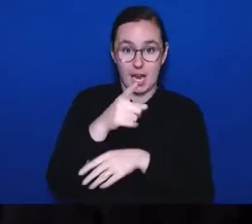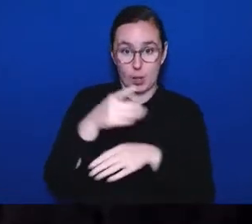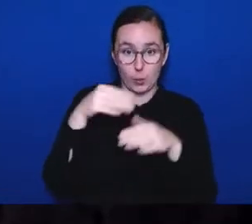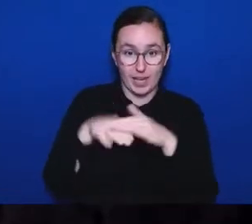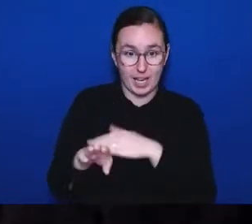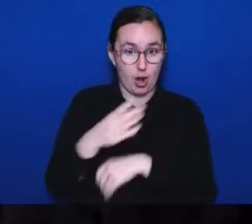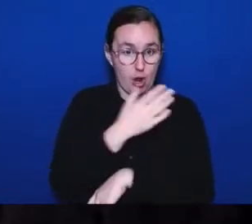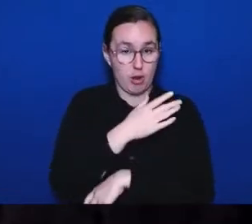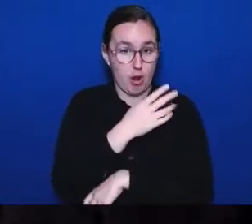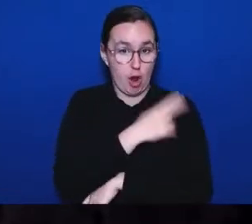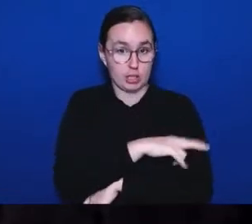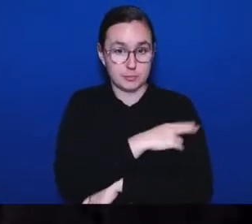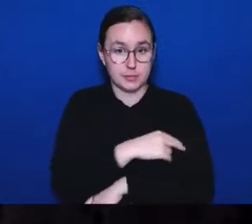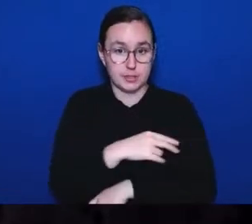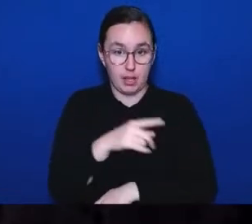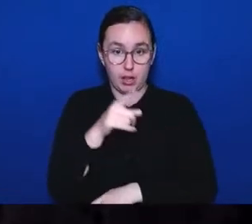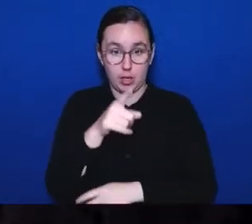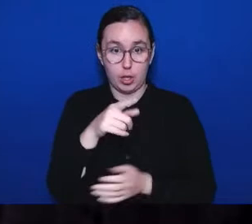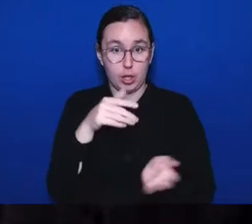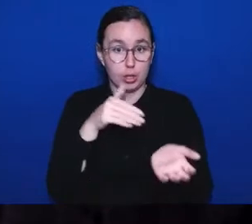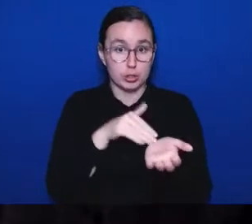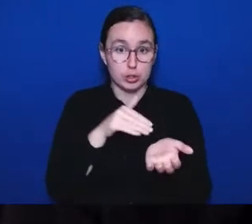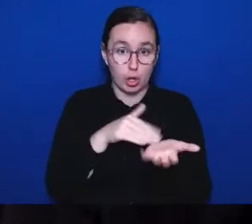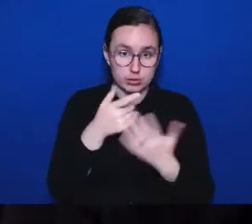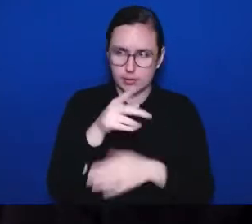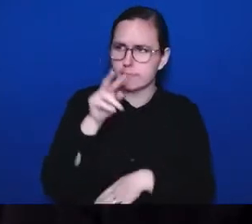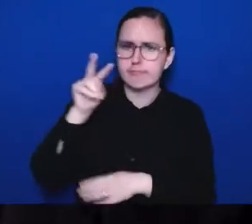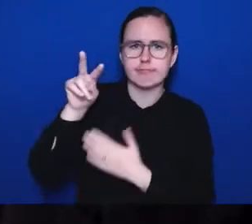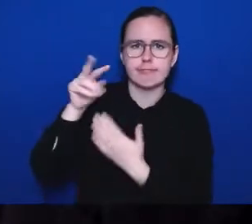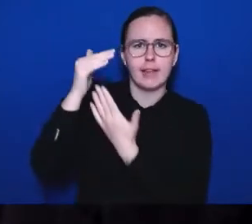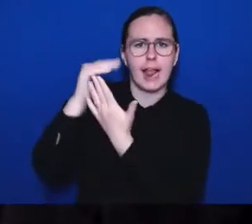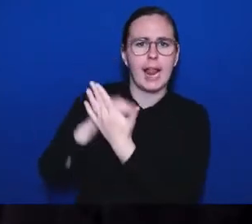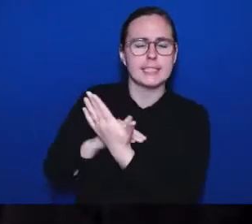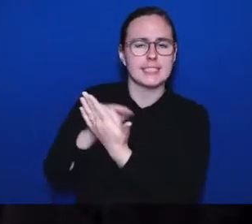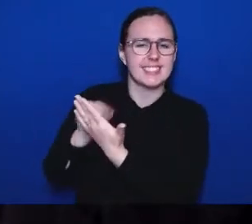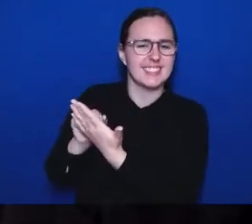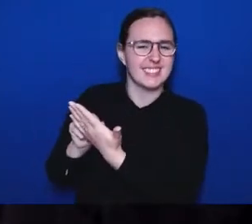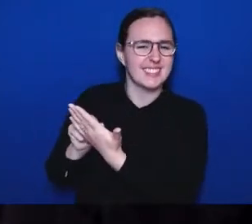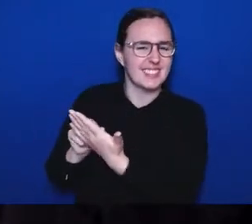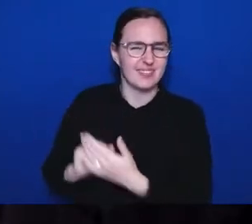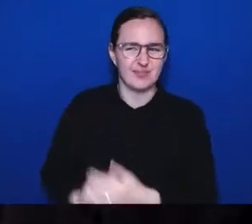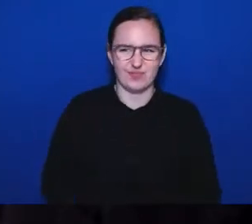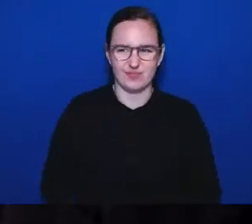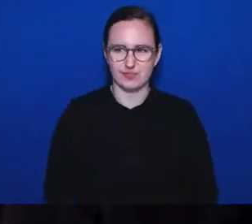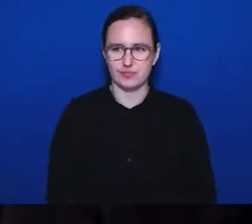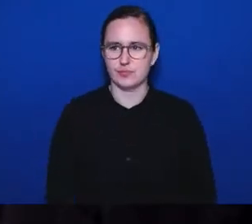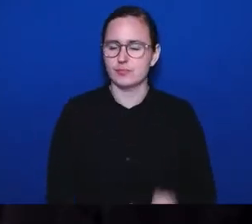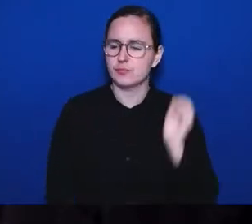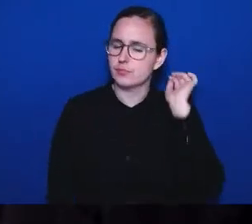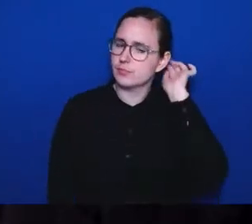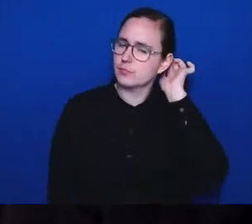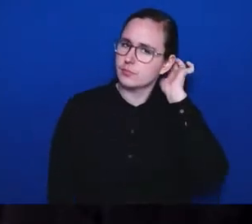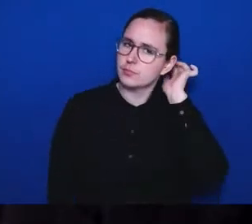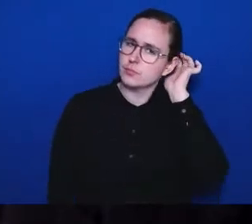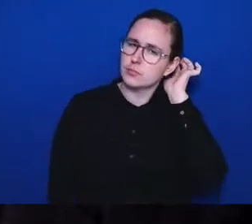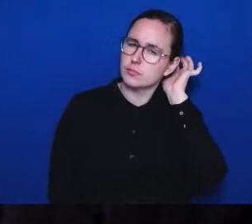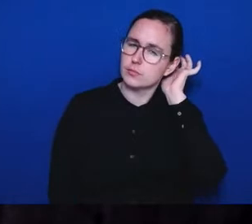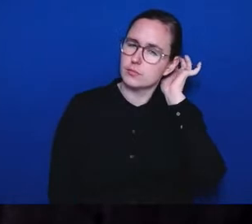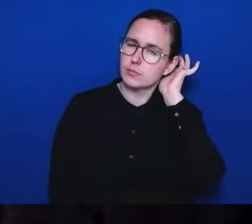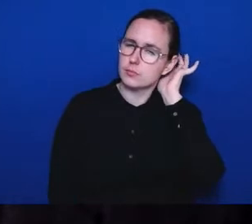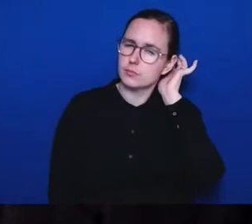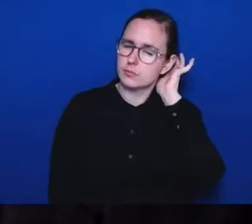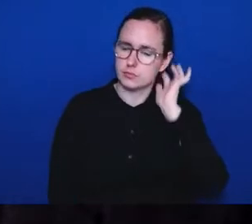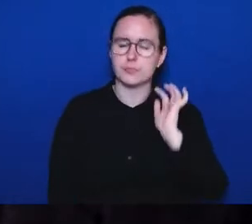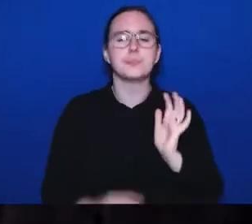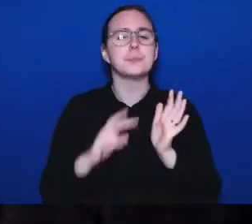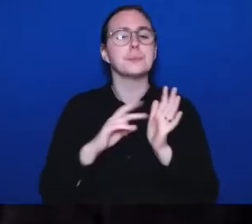whatever the challenges might be in the hospital, you know what your role is and what you're to do. This allows, I think, and empowers patients. So we're going to be